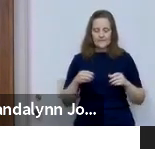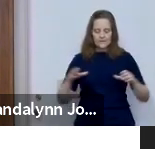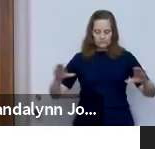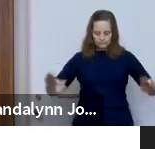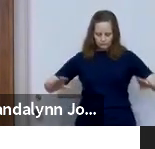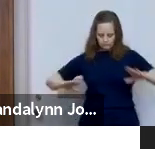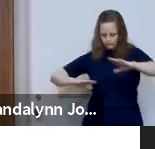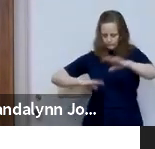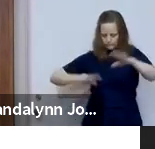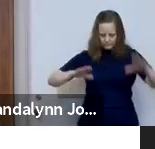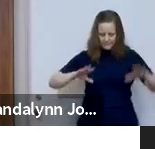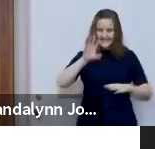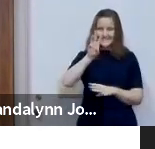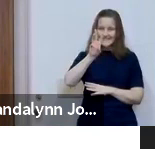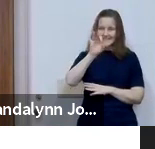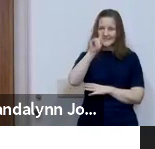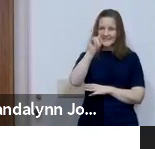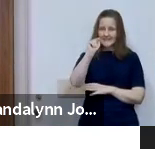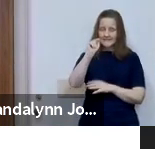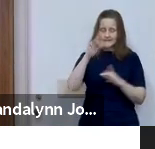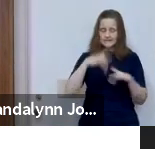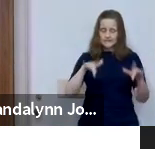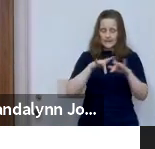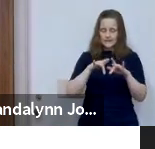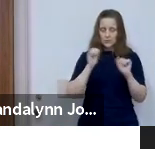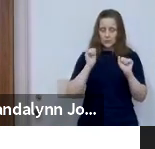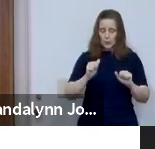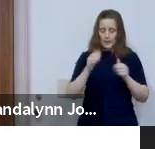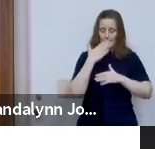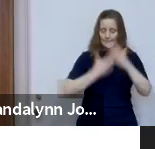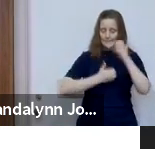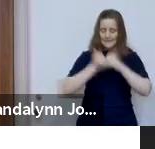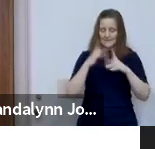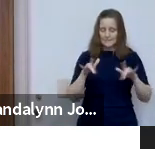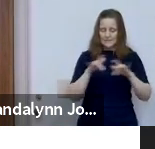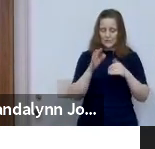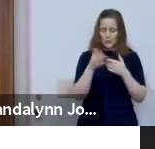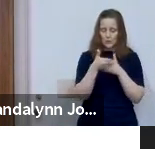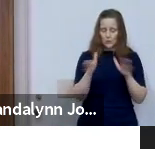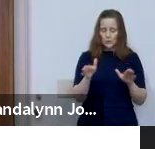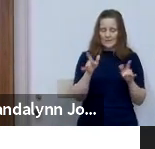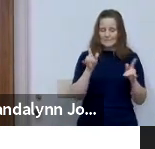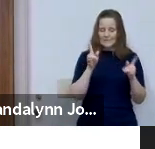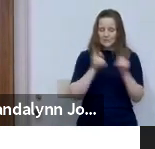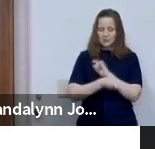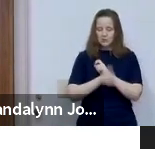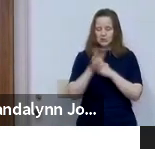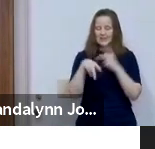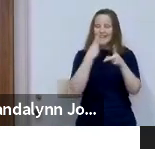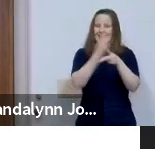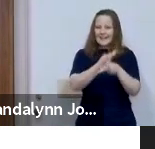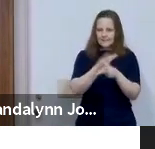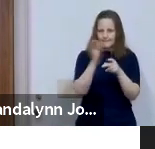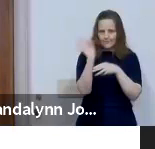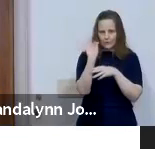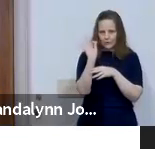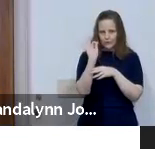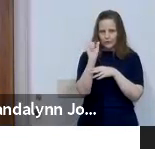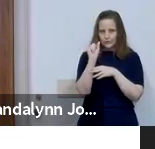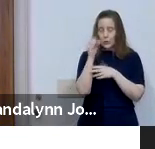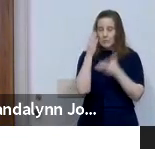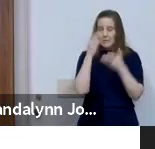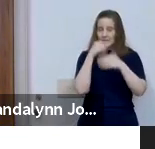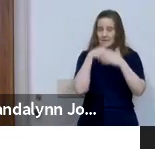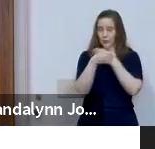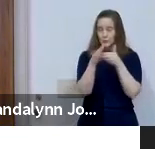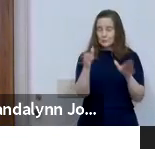spacing. And in some cases, we found out we could get the best spacing in a room by actually changing the type of furniture. So you may come into some